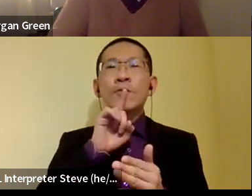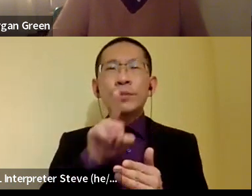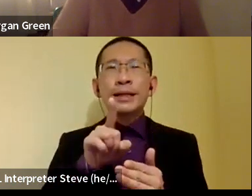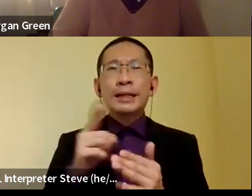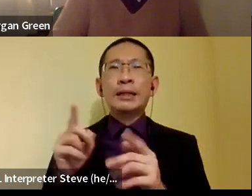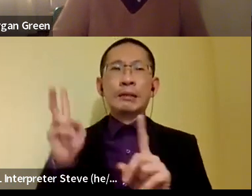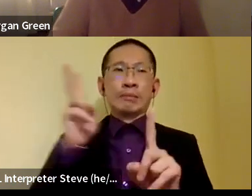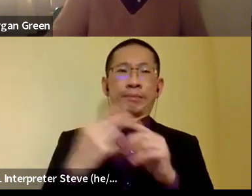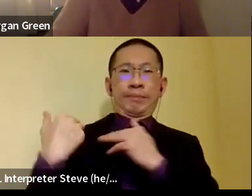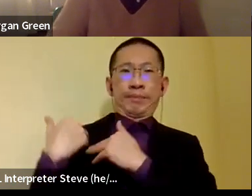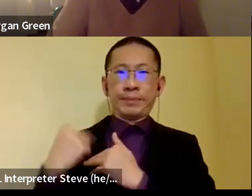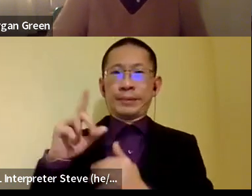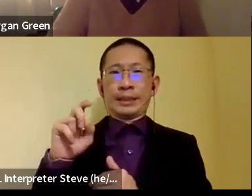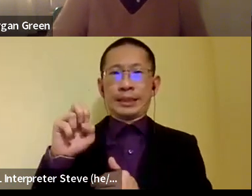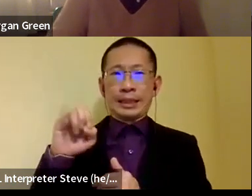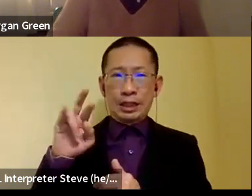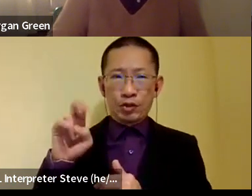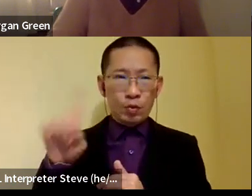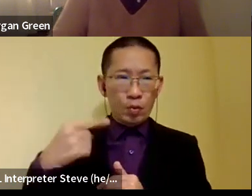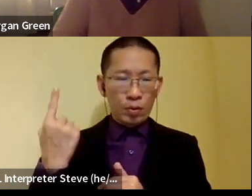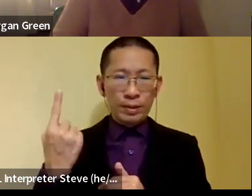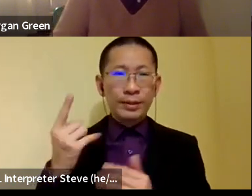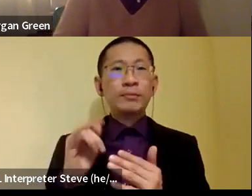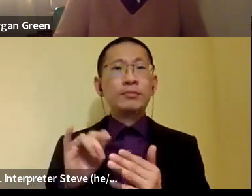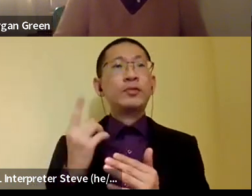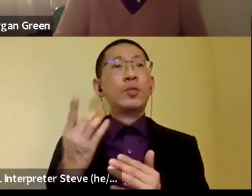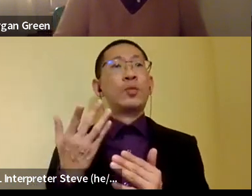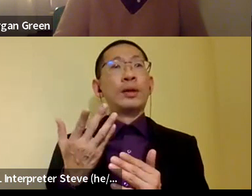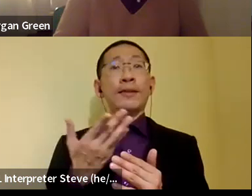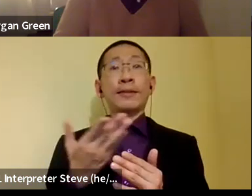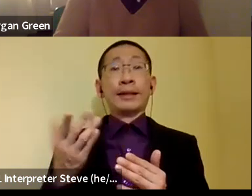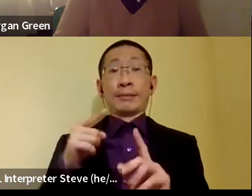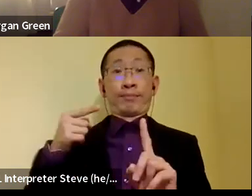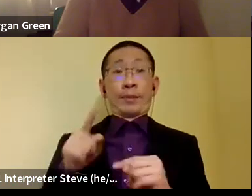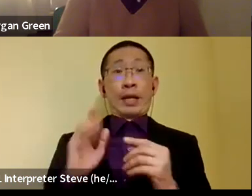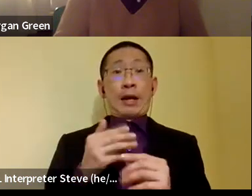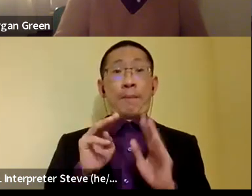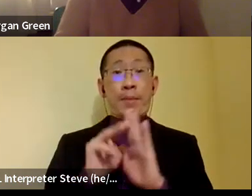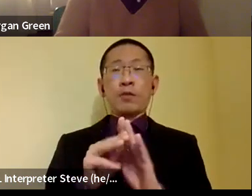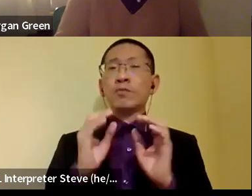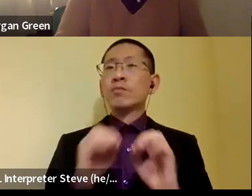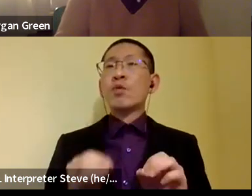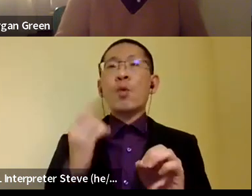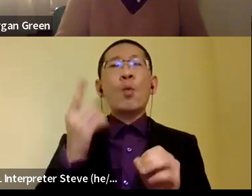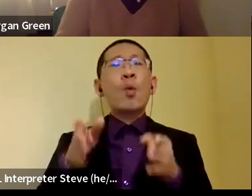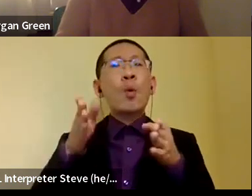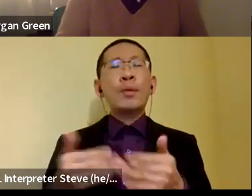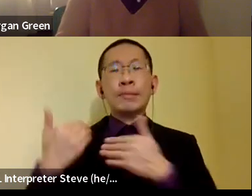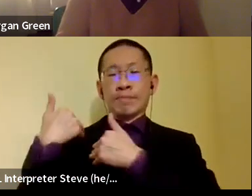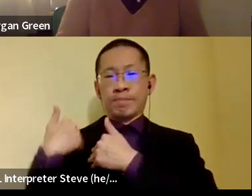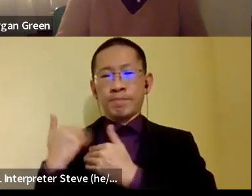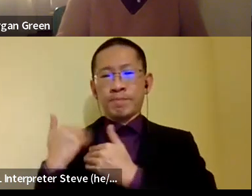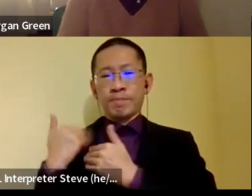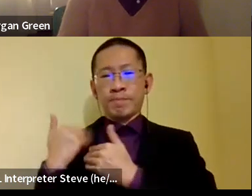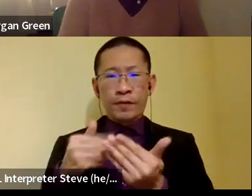solely on her. And I think that's one of the ways in which our model is that no one person has all of the